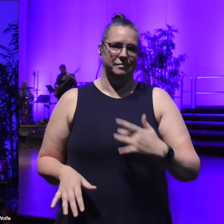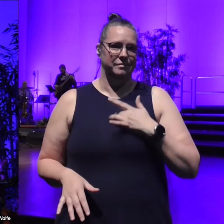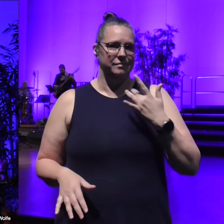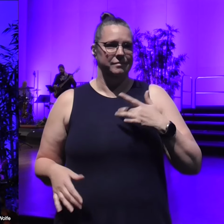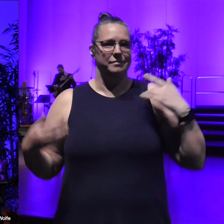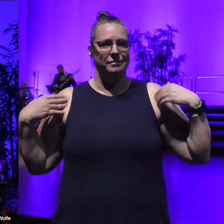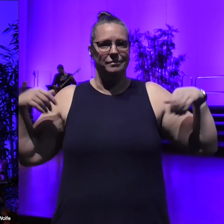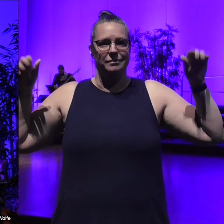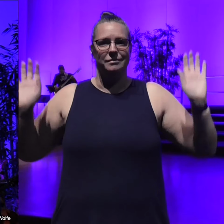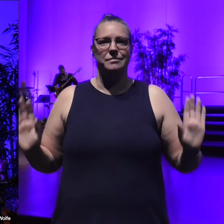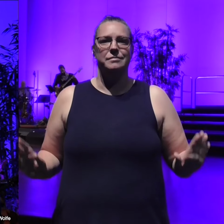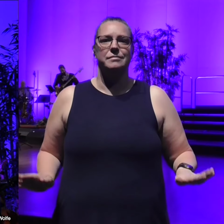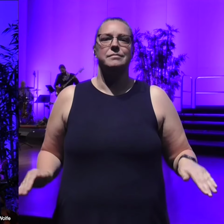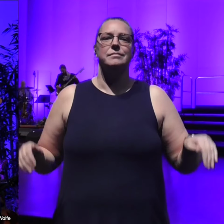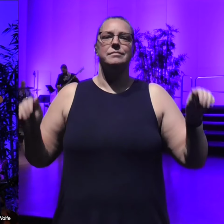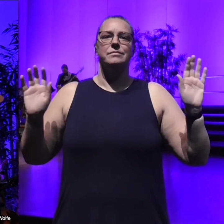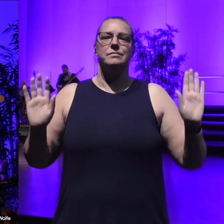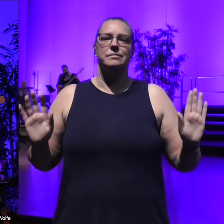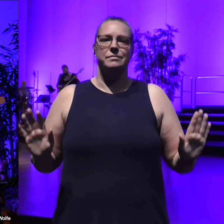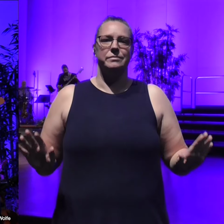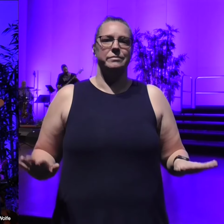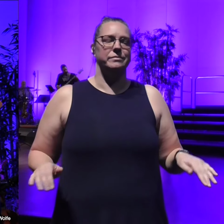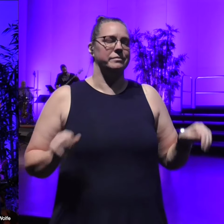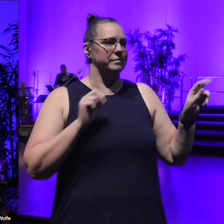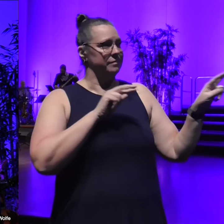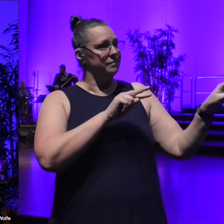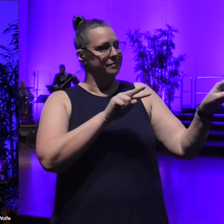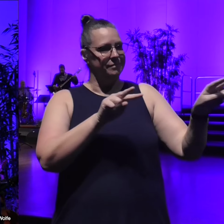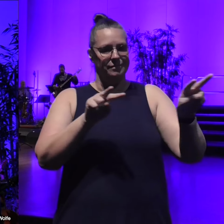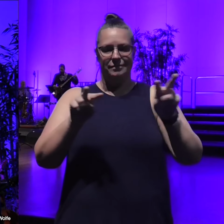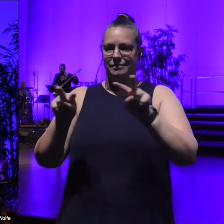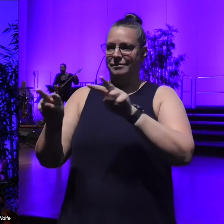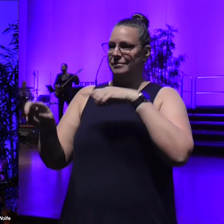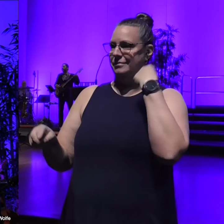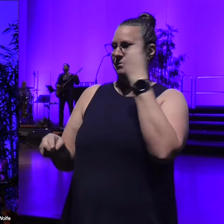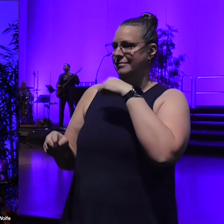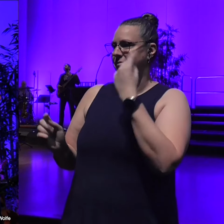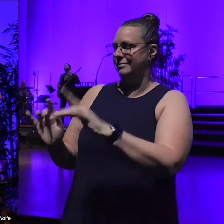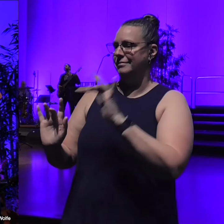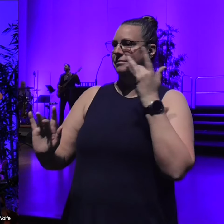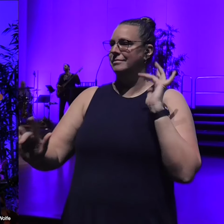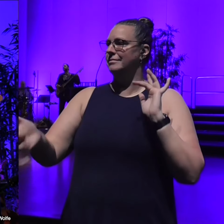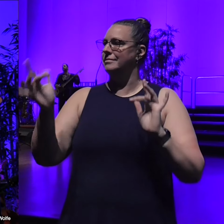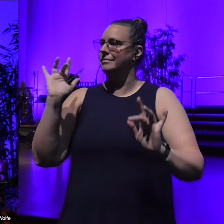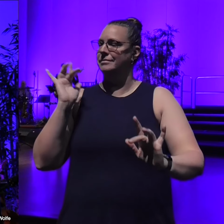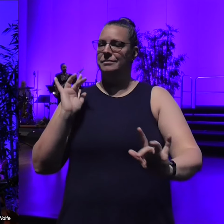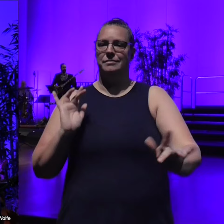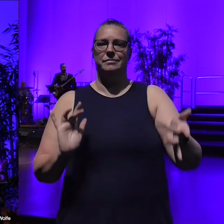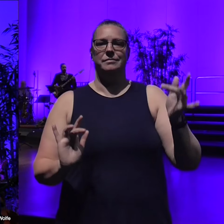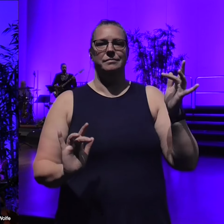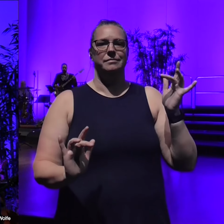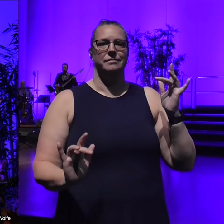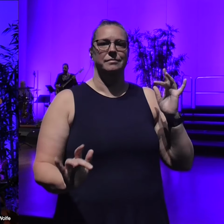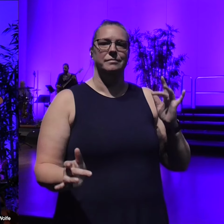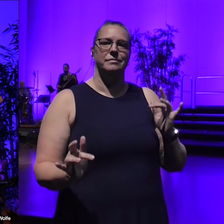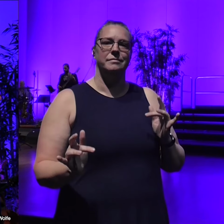grace. I can hear the brush of angel wings. I see glory on